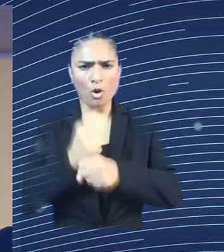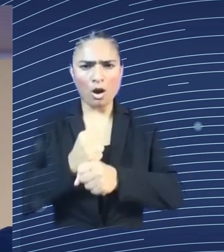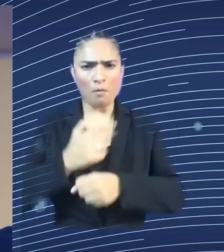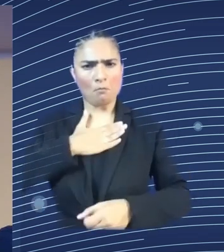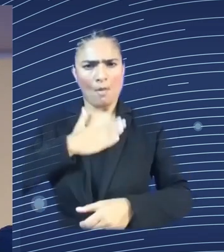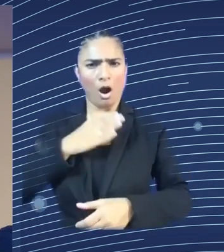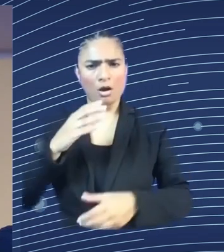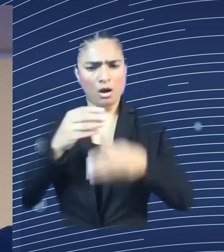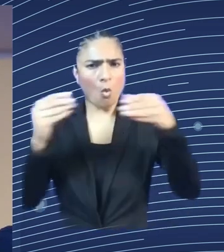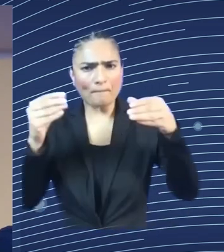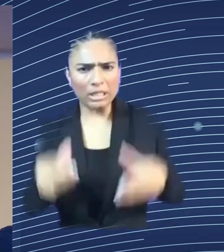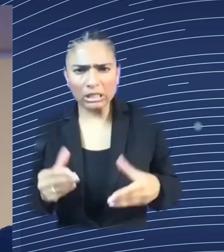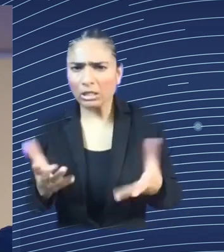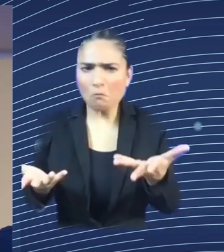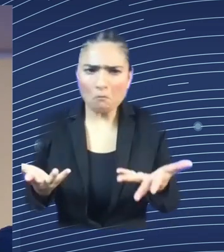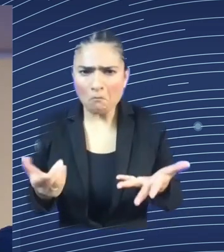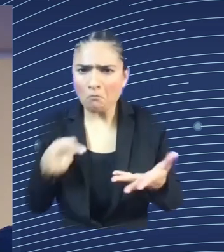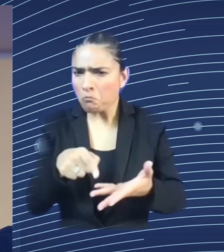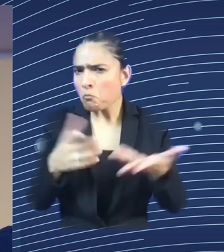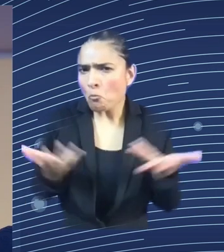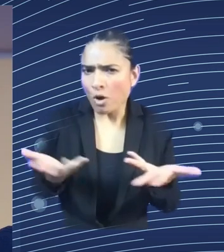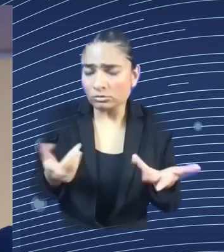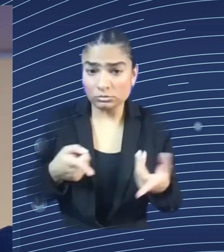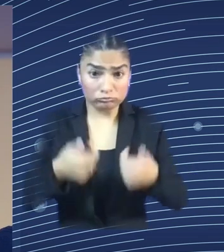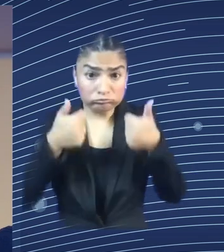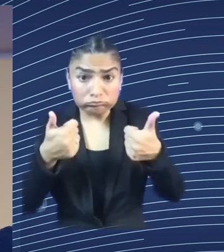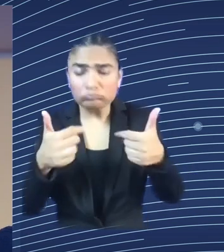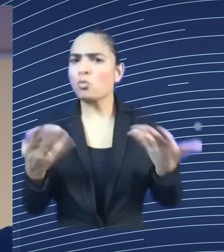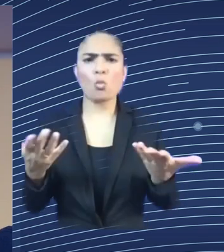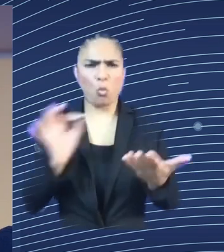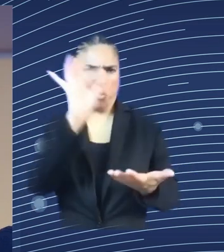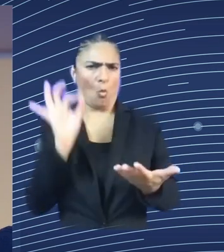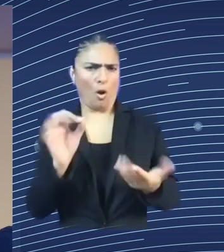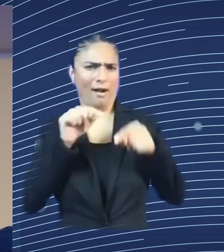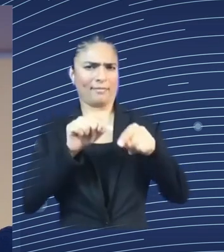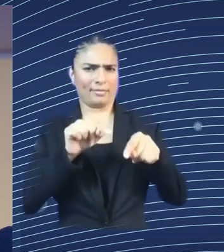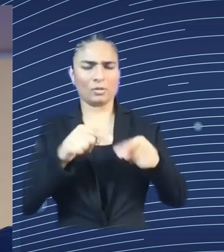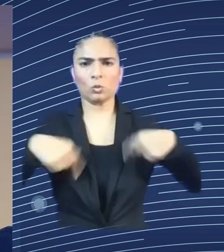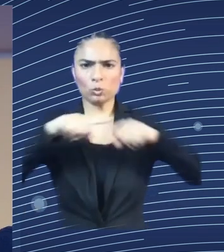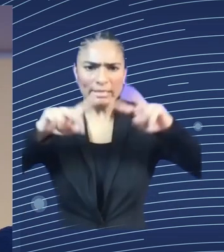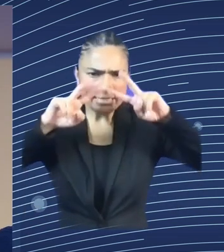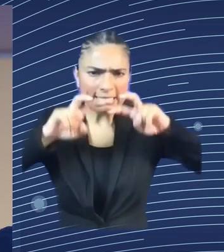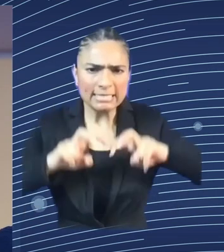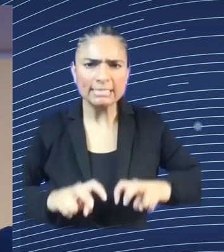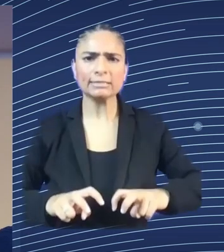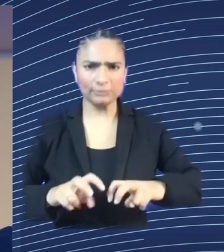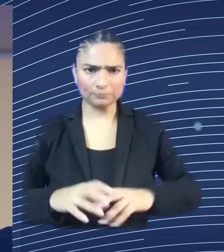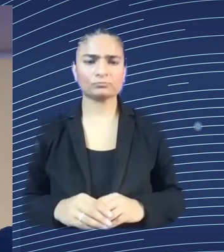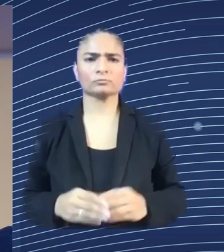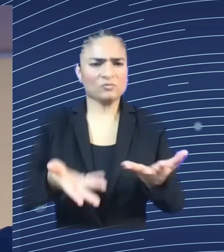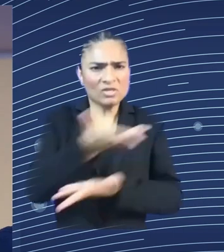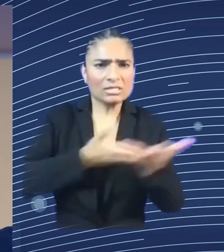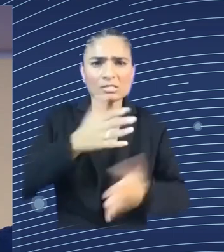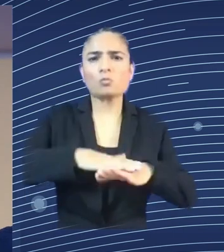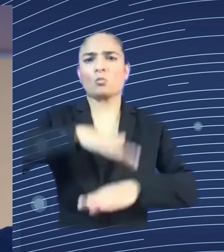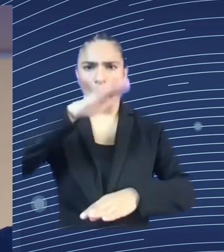example, the European Agency for Safety and Health at Work. And we considered that we, for example,